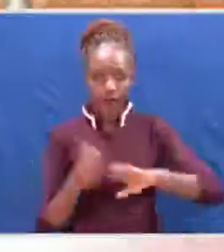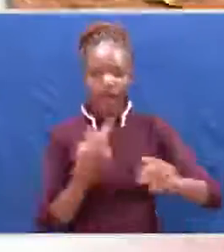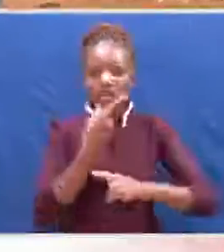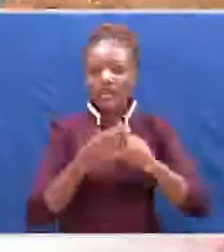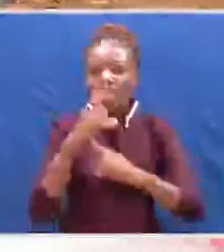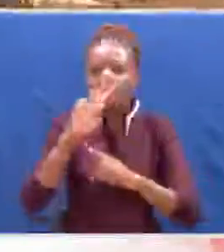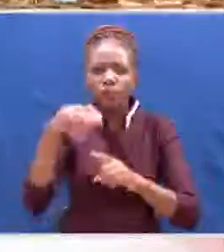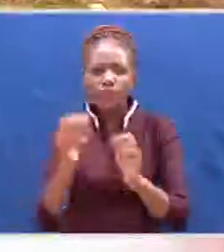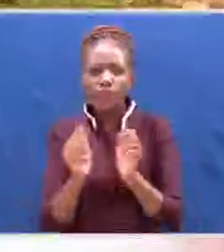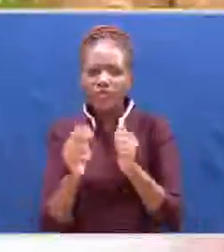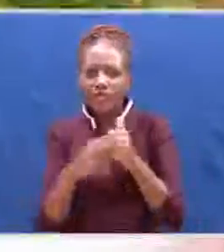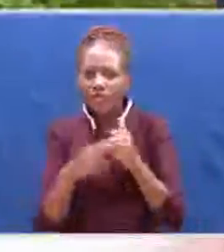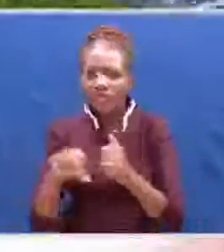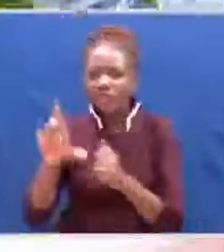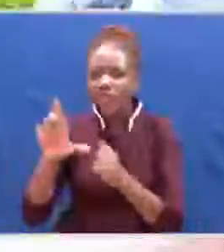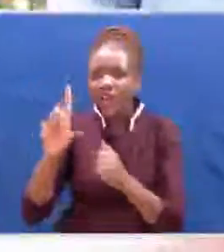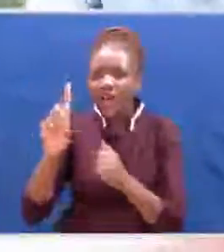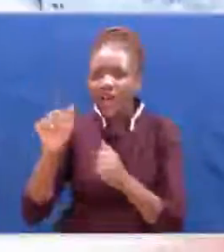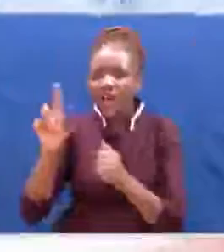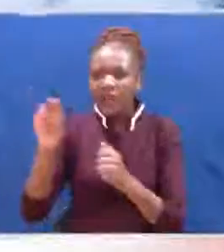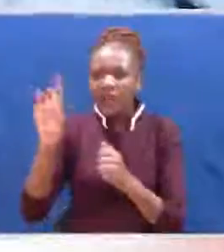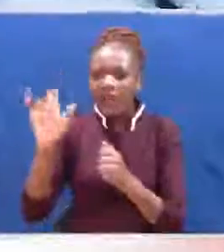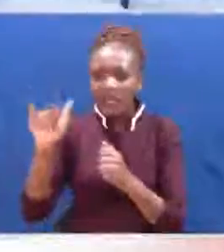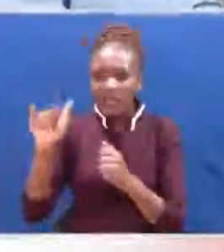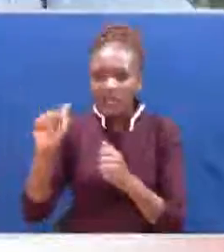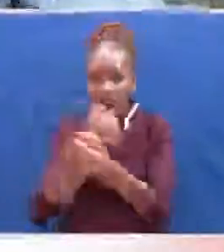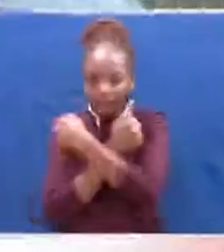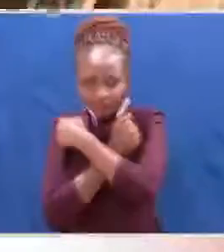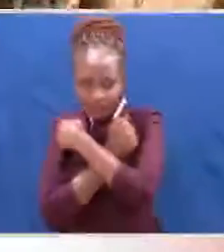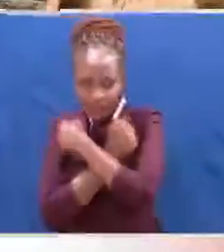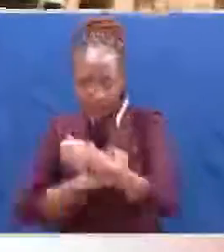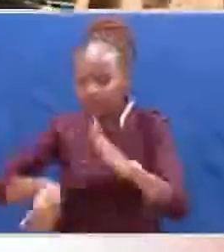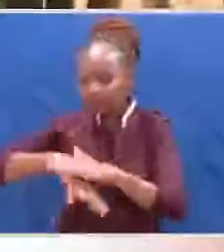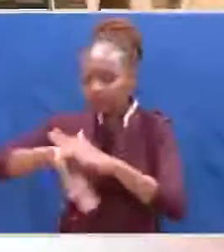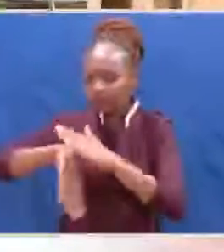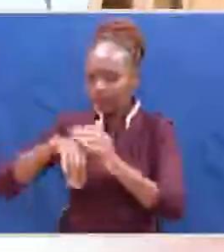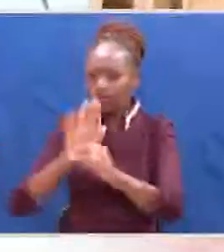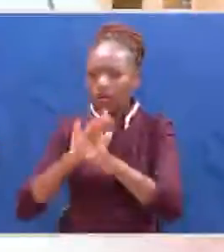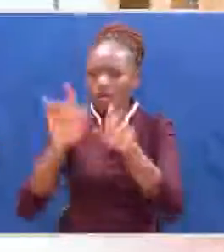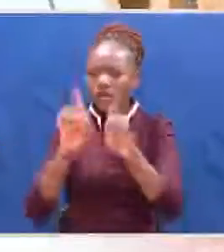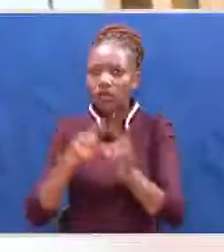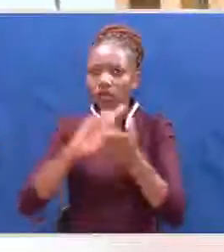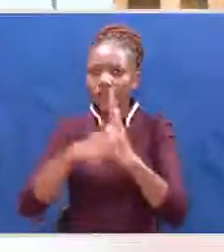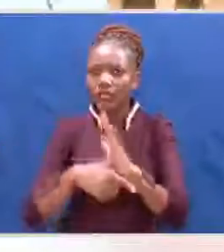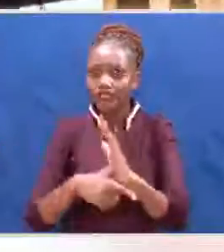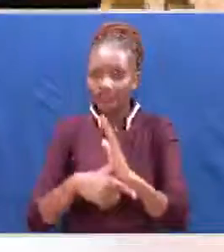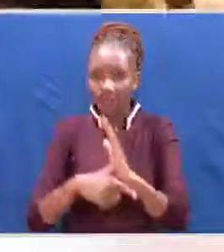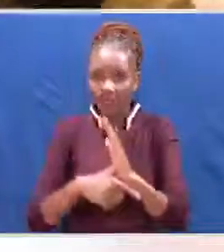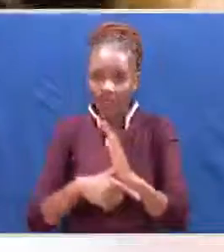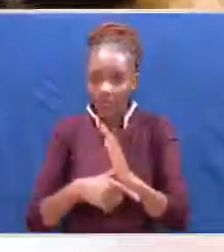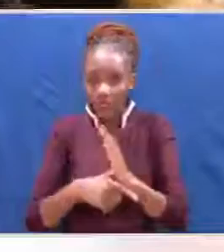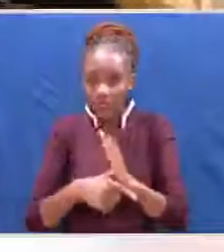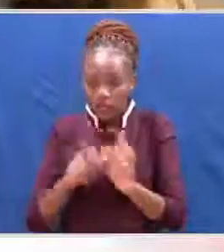2007, Daniel Ochieng and football became an inseparable pair. Then, a budding teenager and fresh